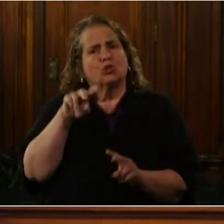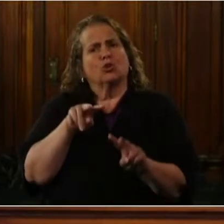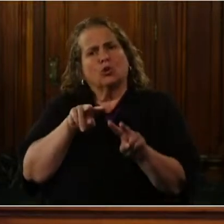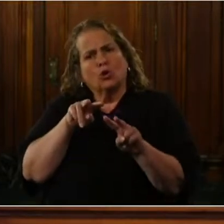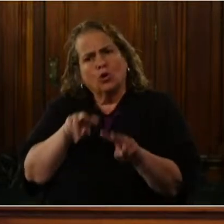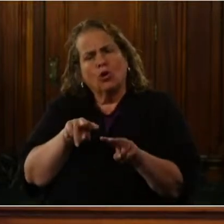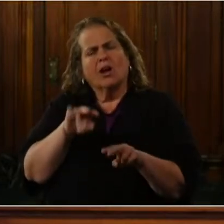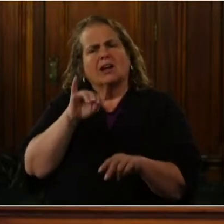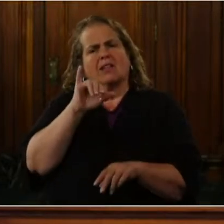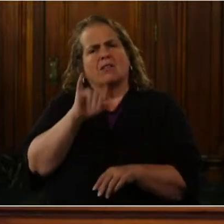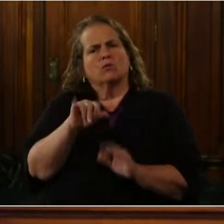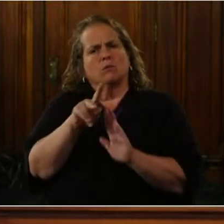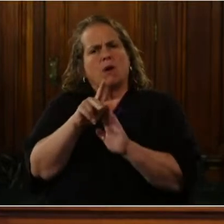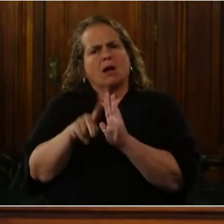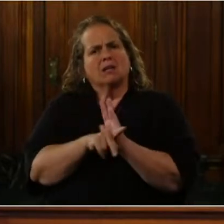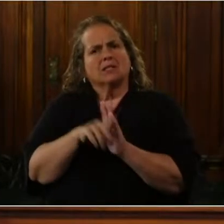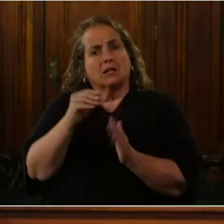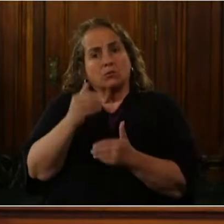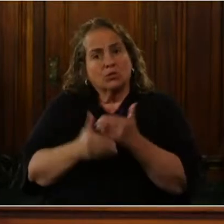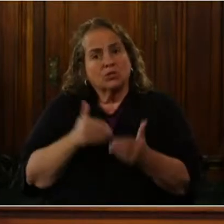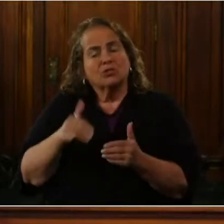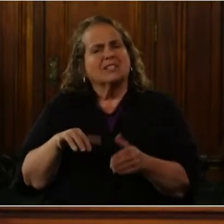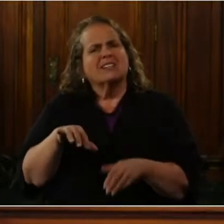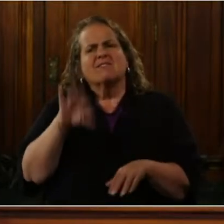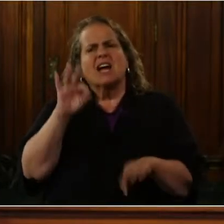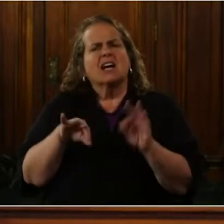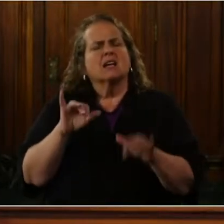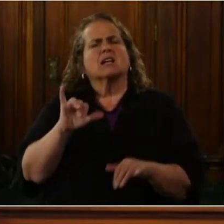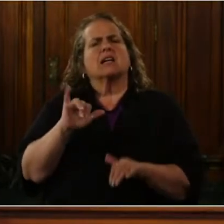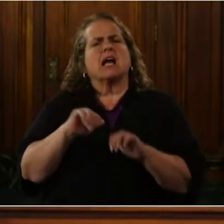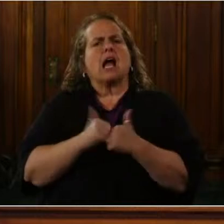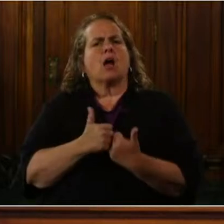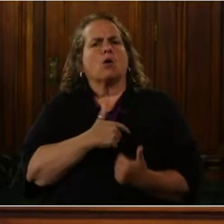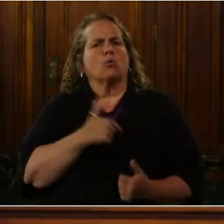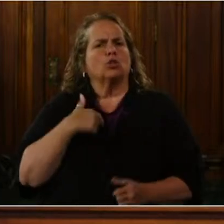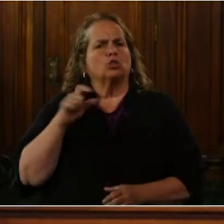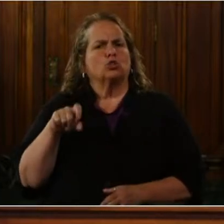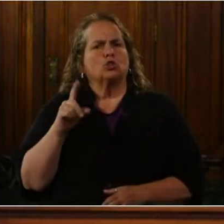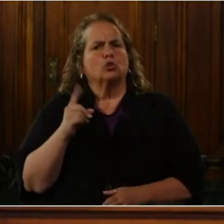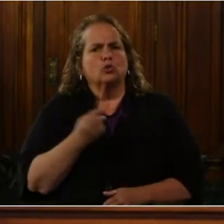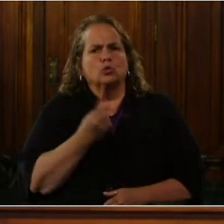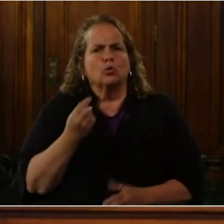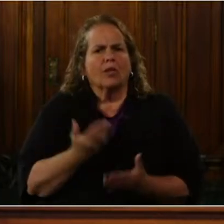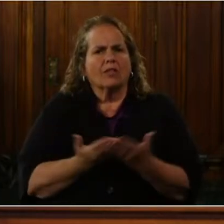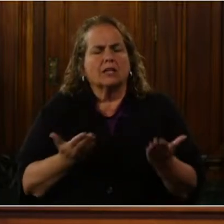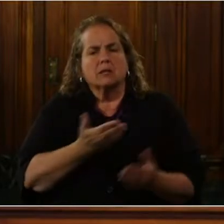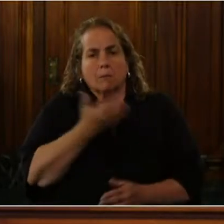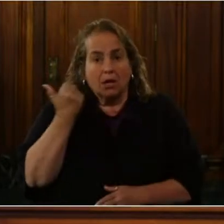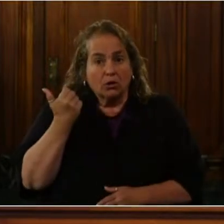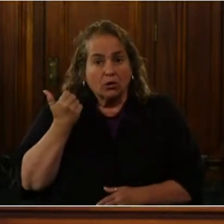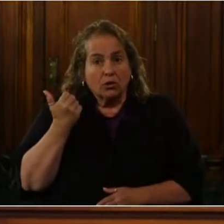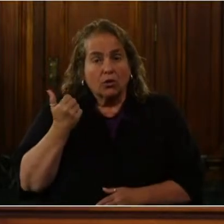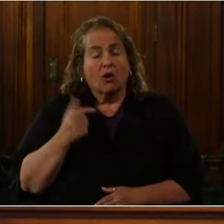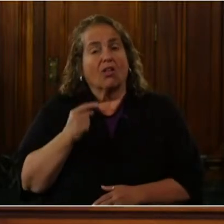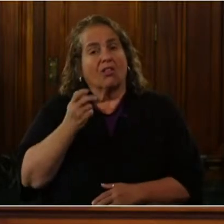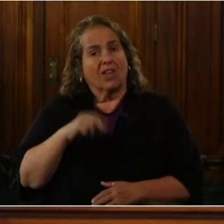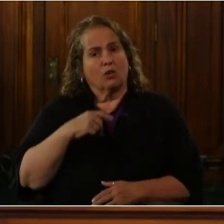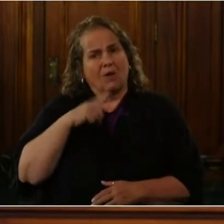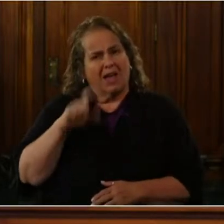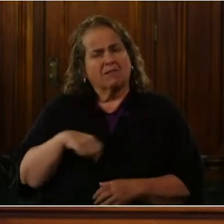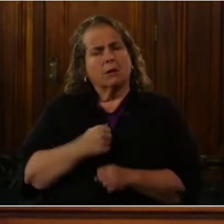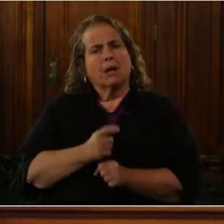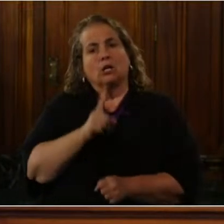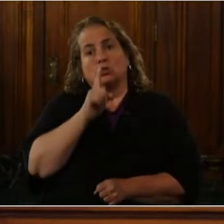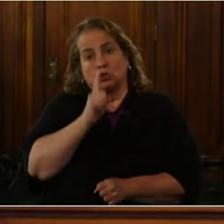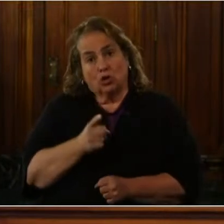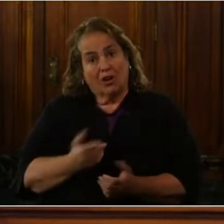those policies and procedures and find out how we do things better. And then we've got to make sure,